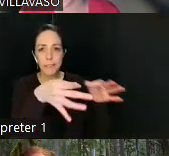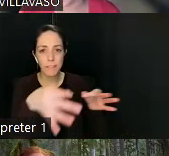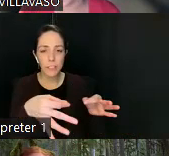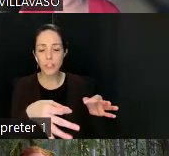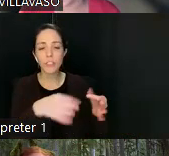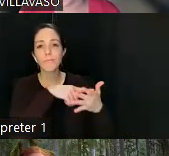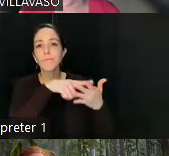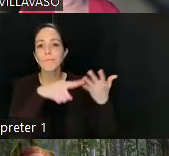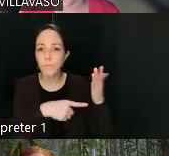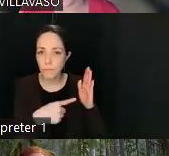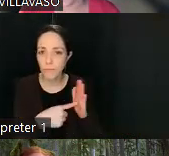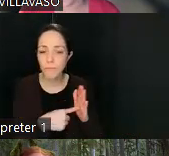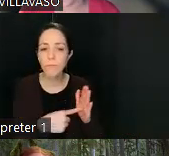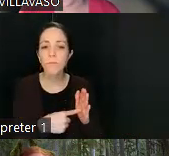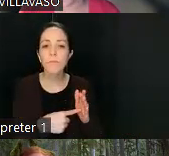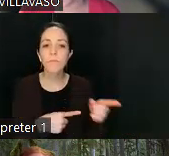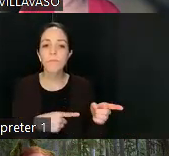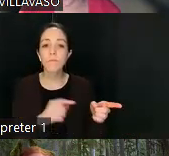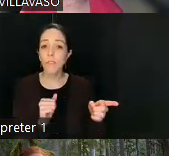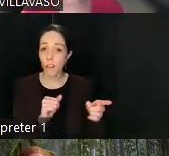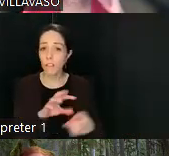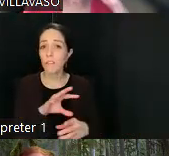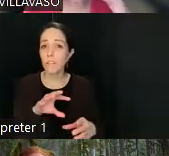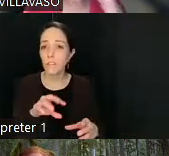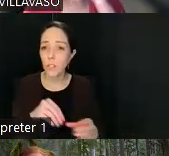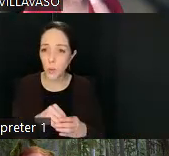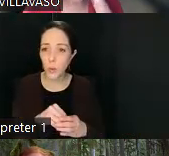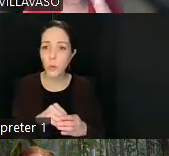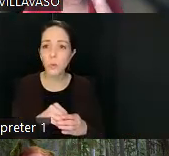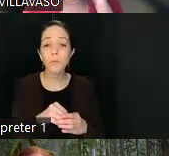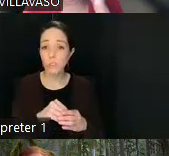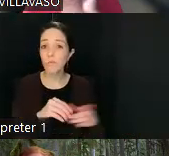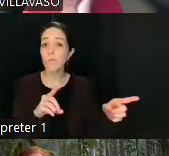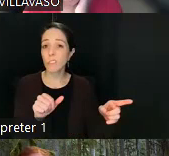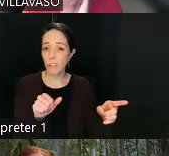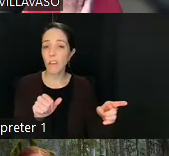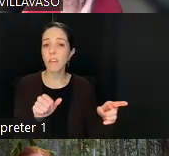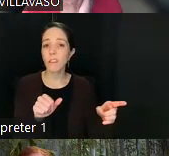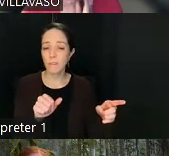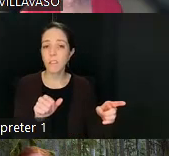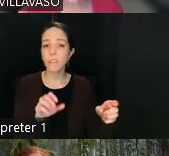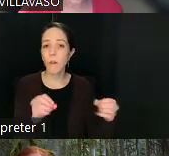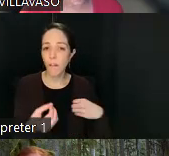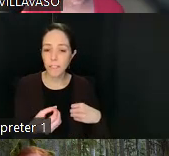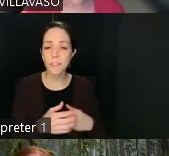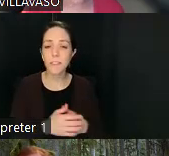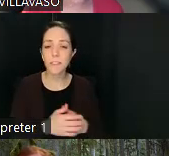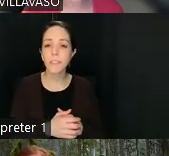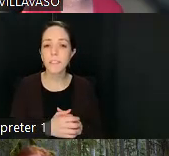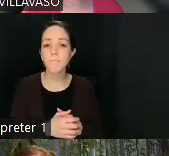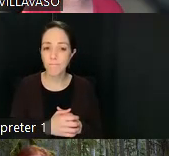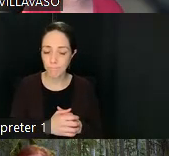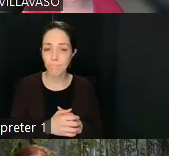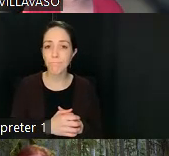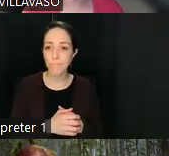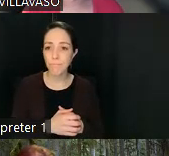law enforcement, which like up into included like someone who had served in the DA's office. I think maybe modeling off of, you know,